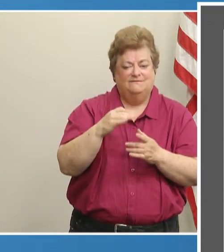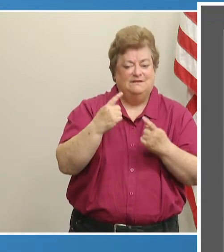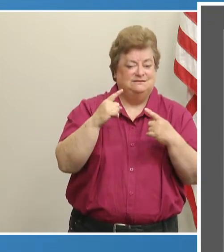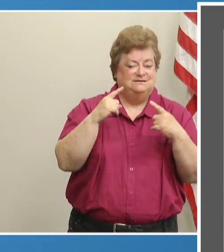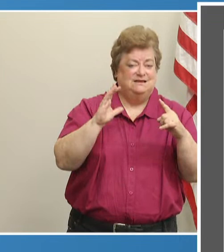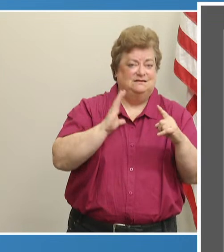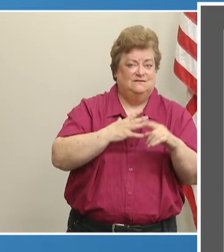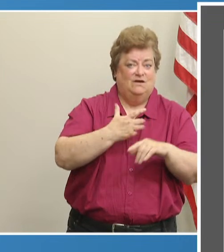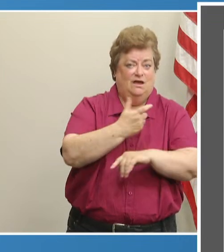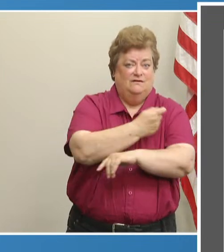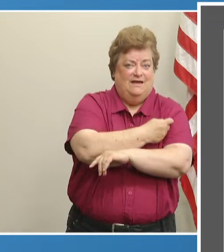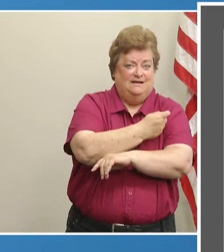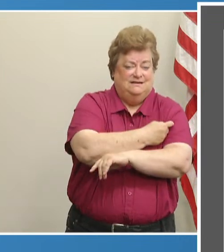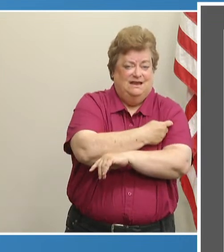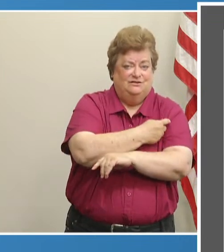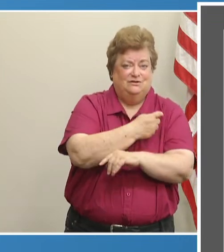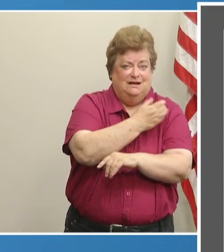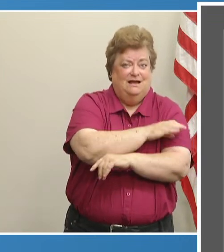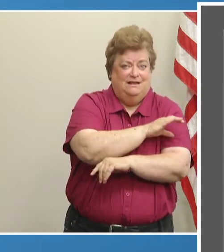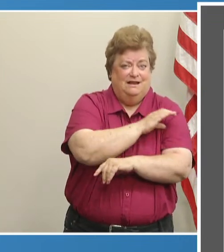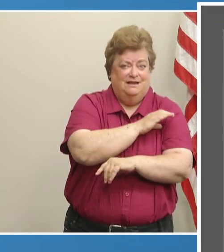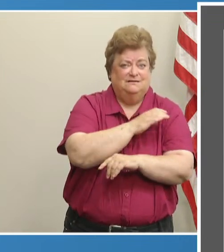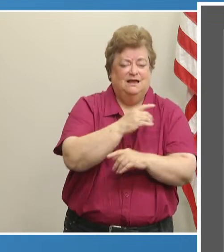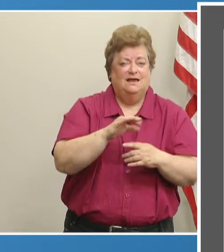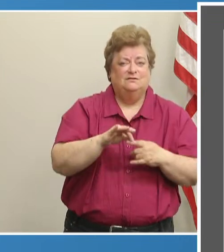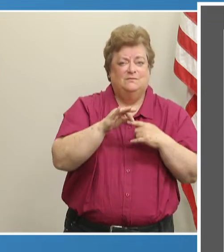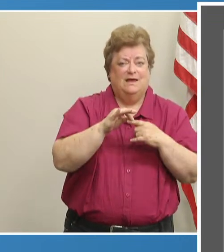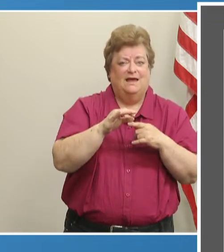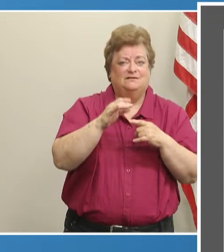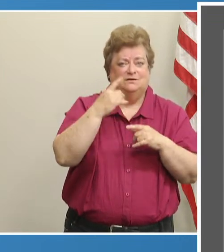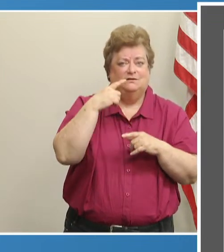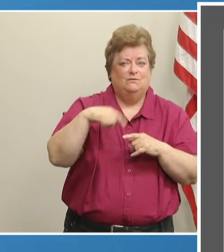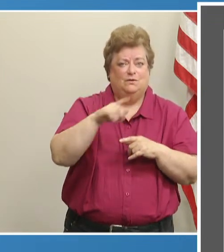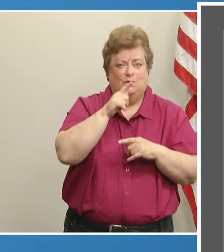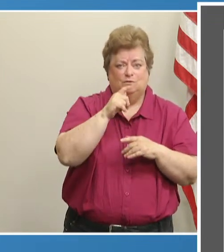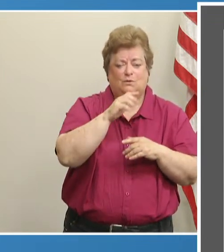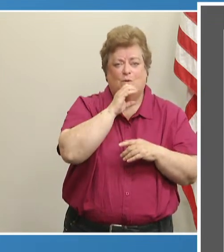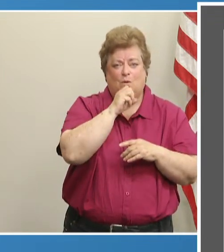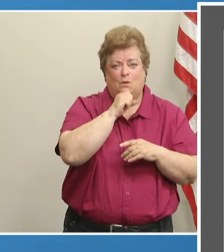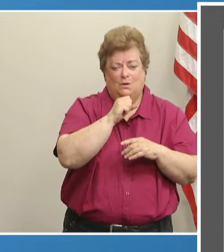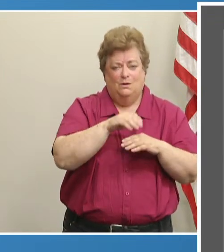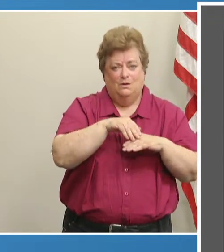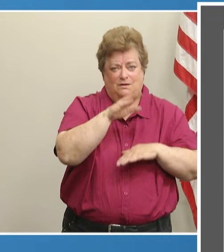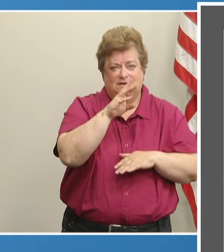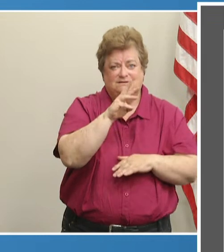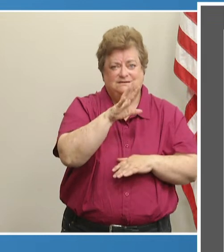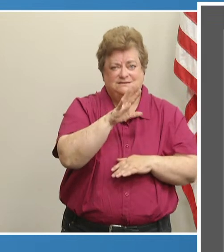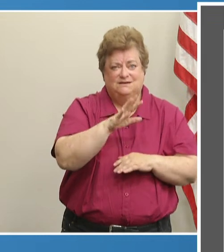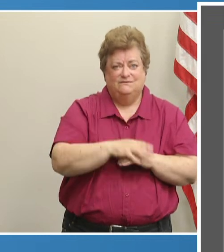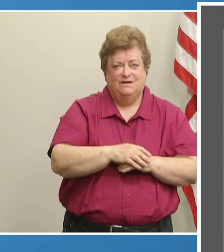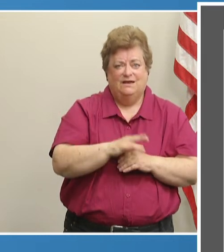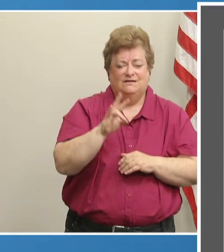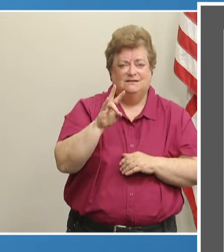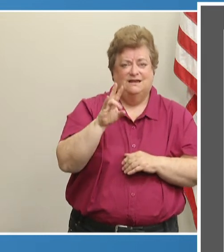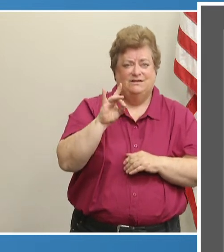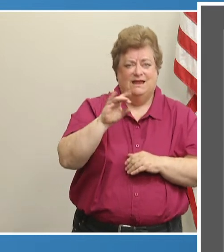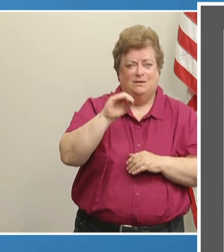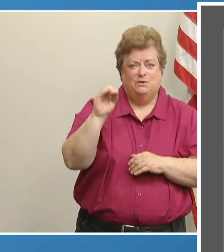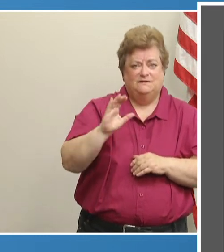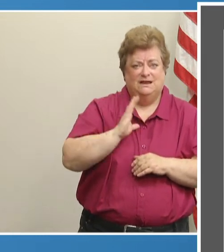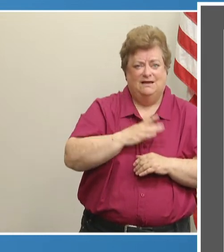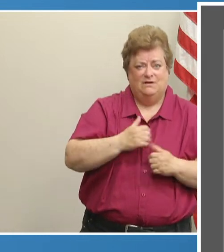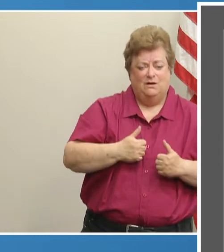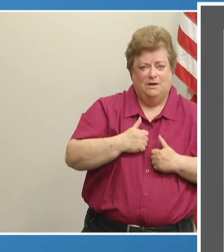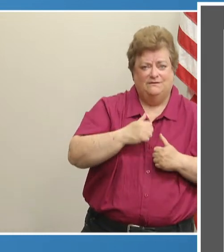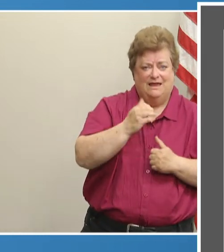our vaccination efforts, especially for those over the age of 65. Over 78% of our residents